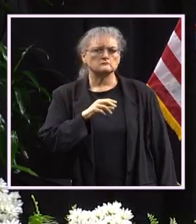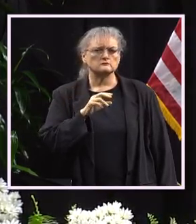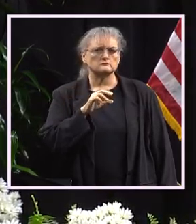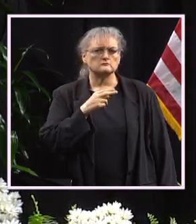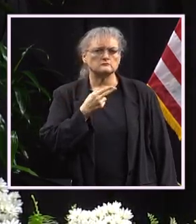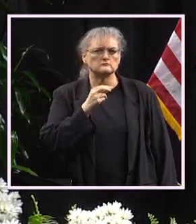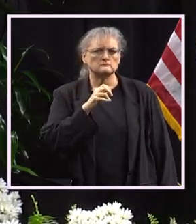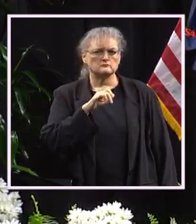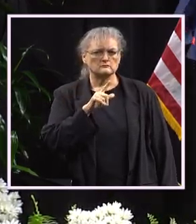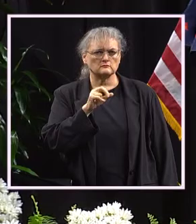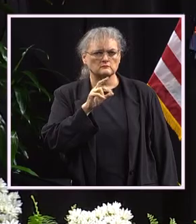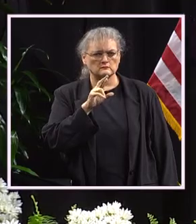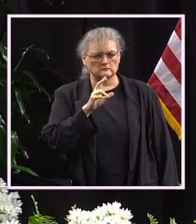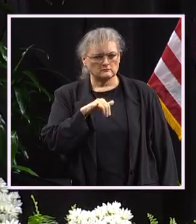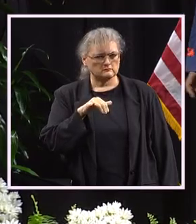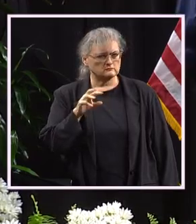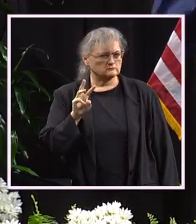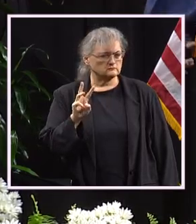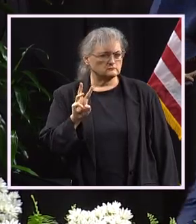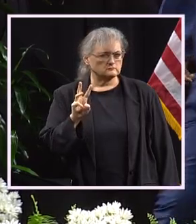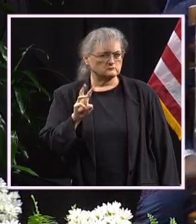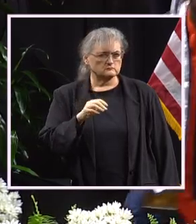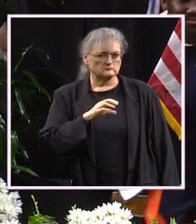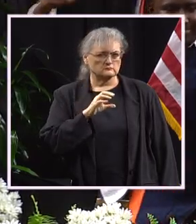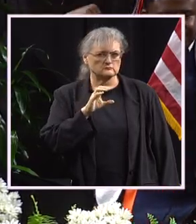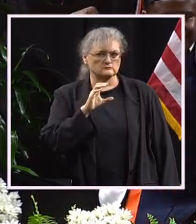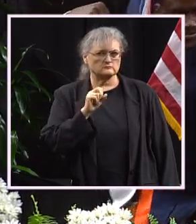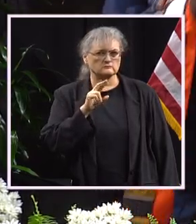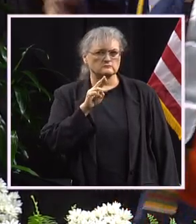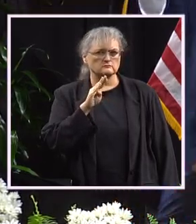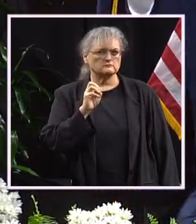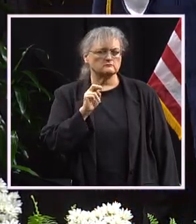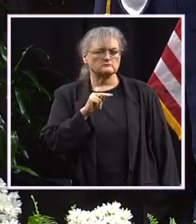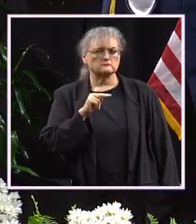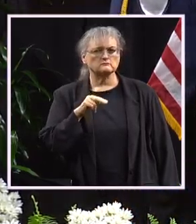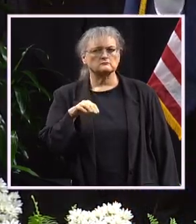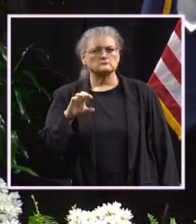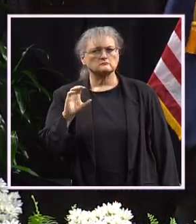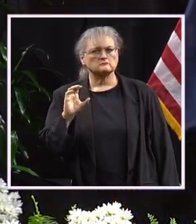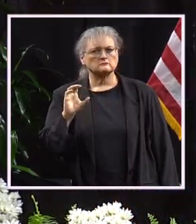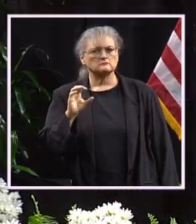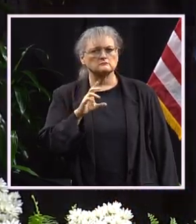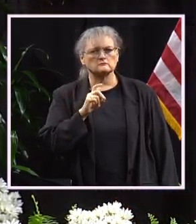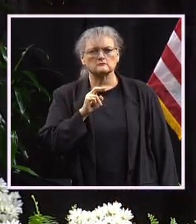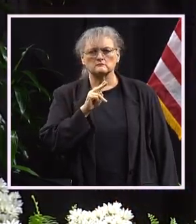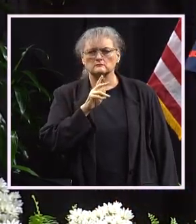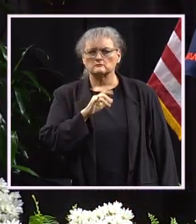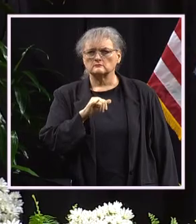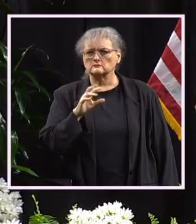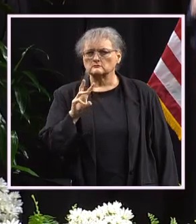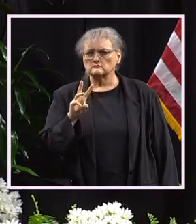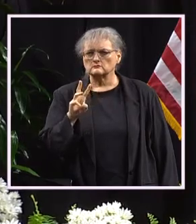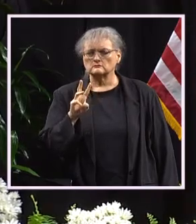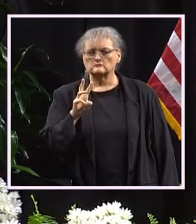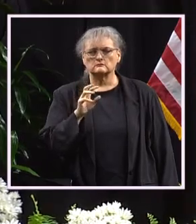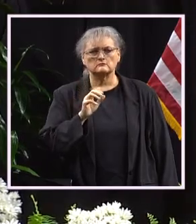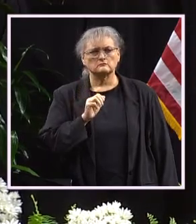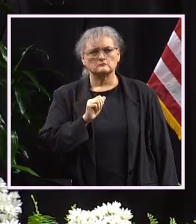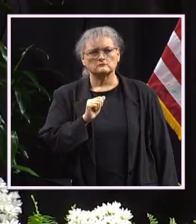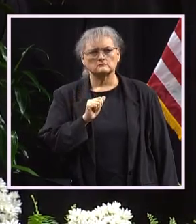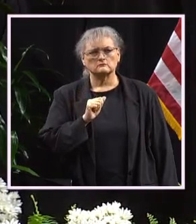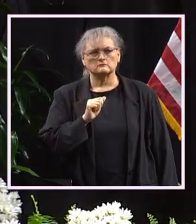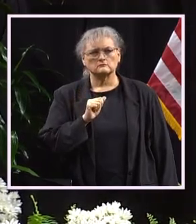S. Westmoreland. Corbin B. Klein. Danny E. Wells Jr.